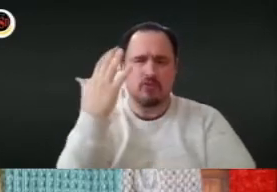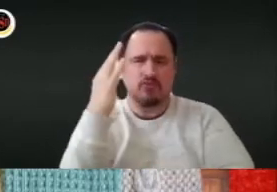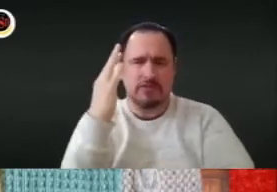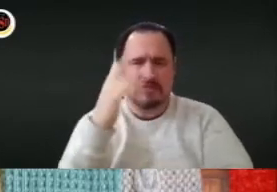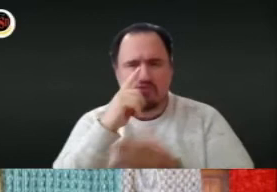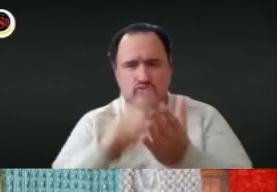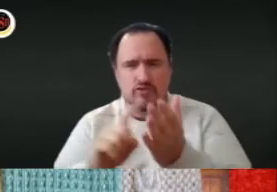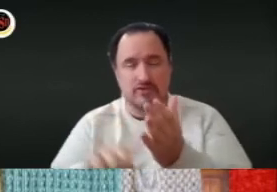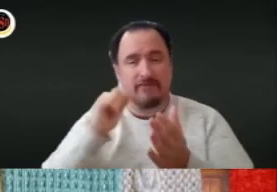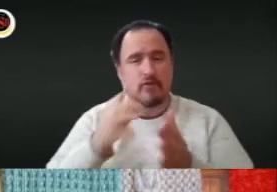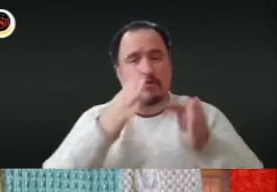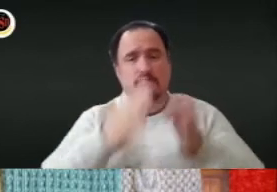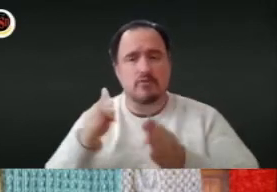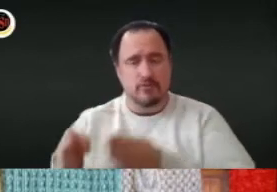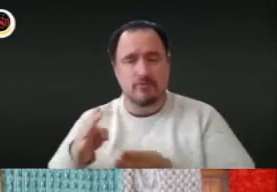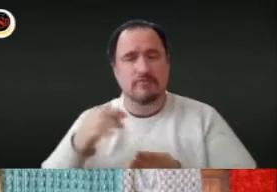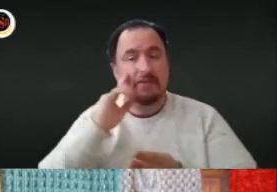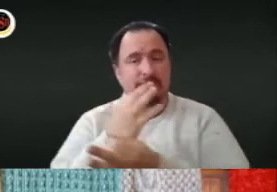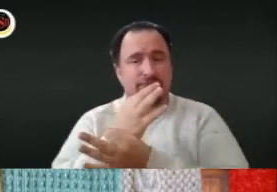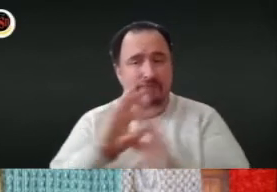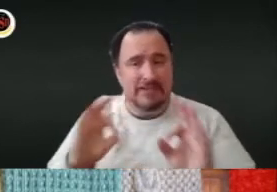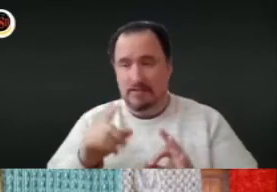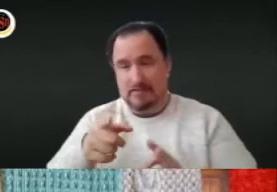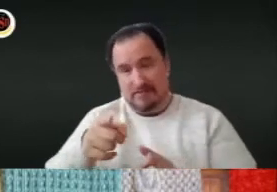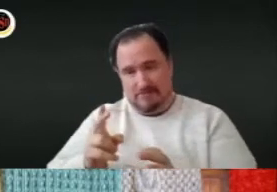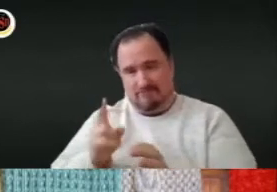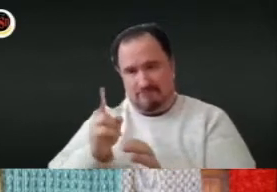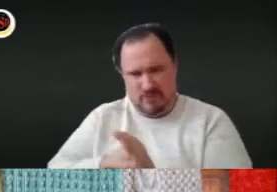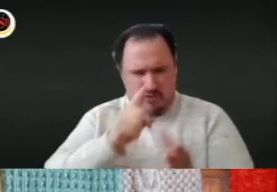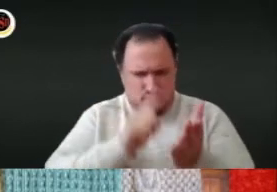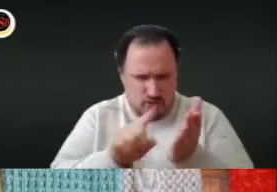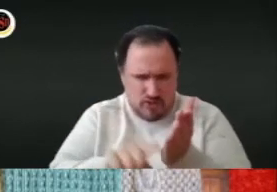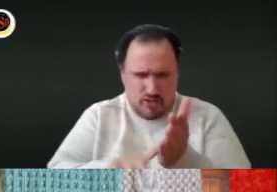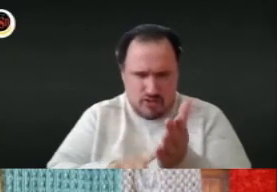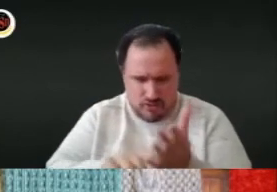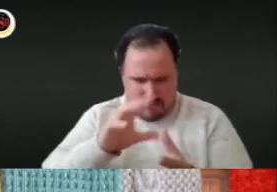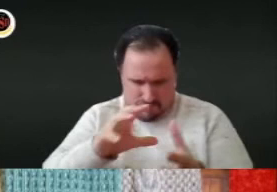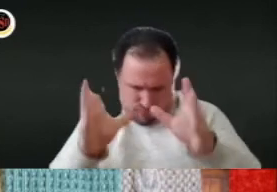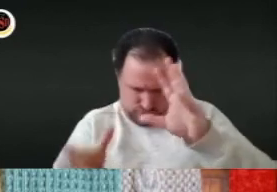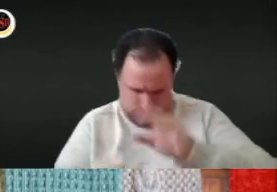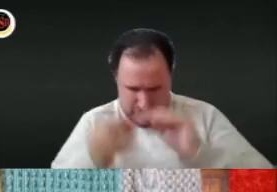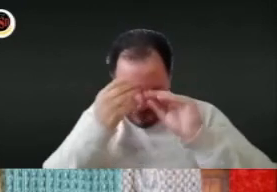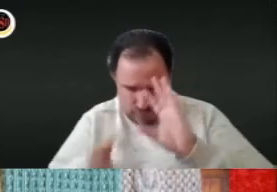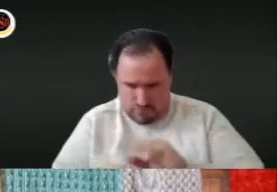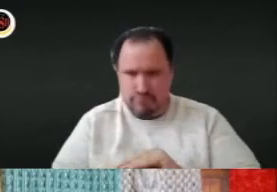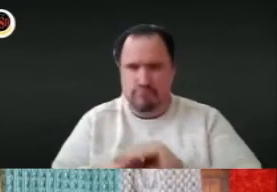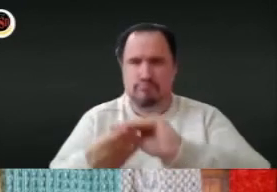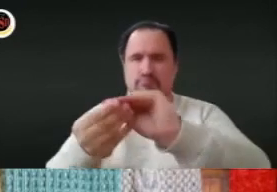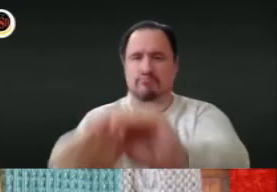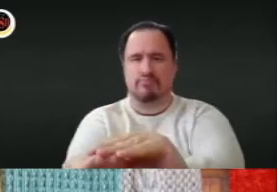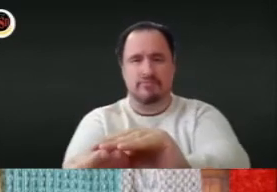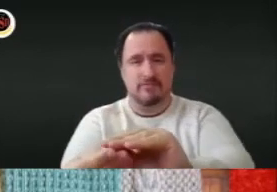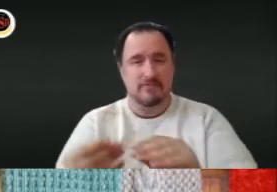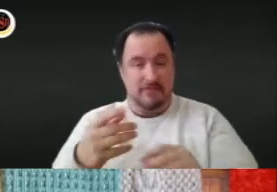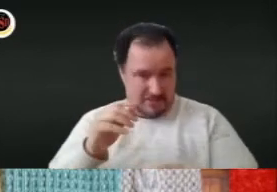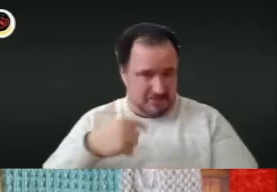do, there's different like family tree things to help out. You can research that for a family tree.